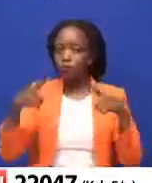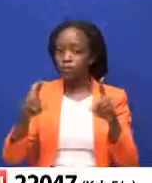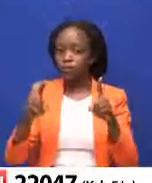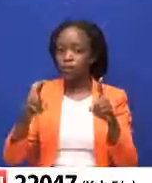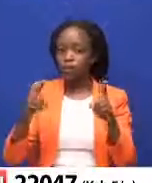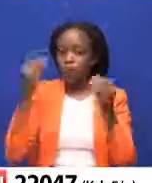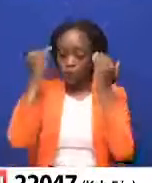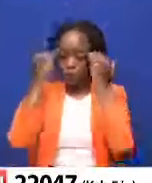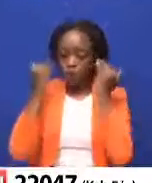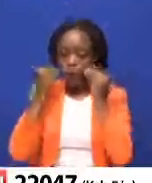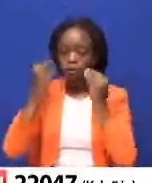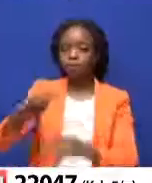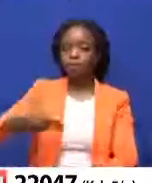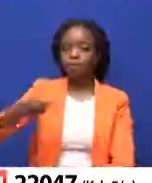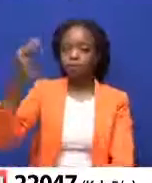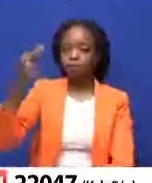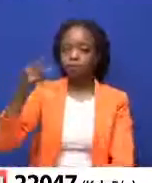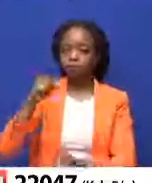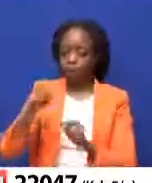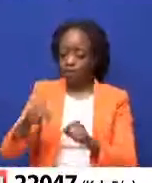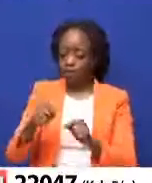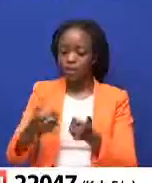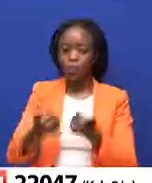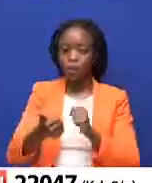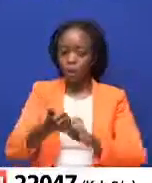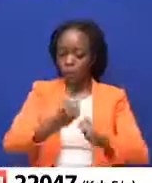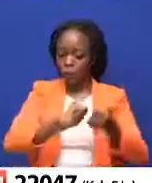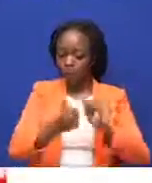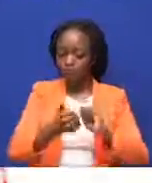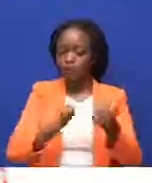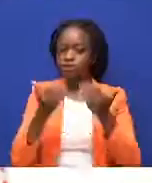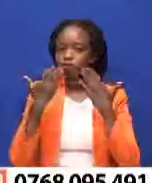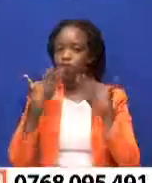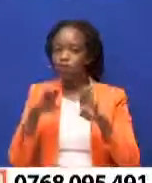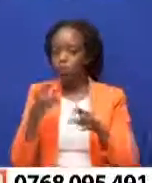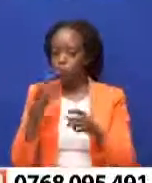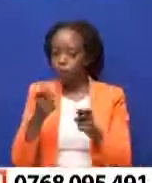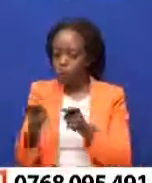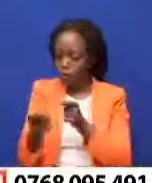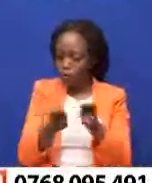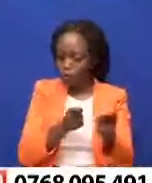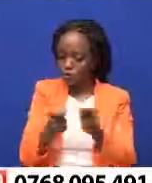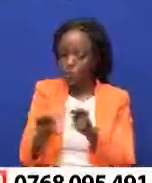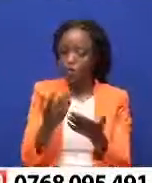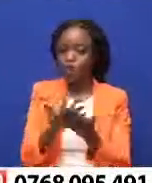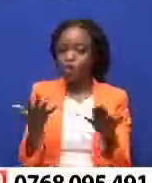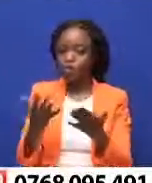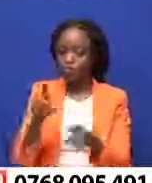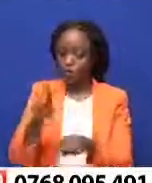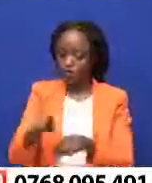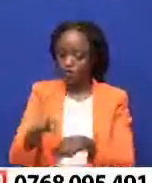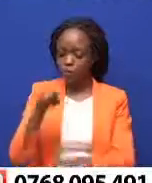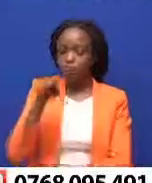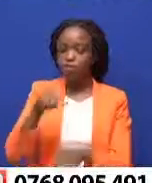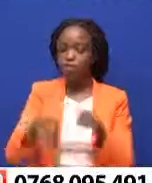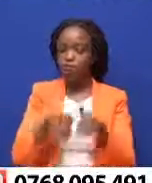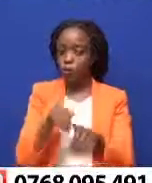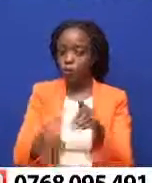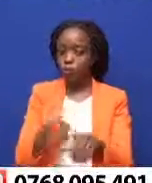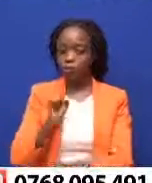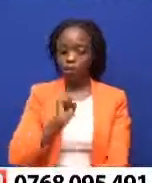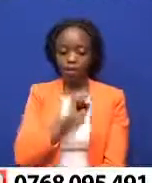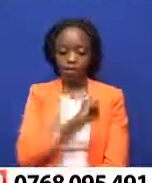Court. So these were competent bodies which were there to handle matters of nomination. Senator Moses